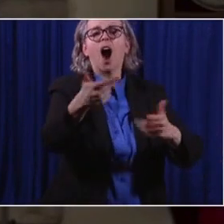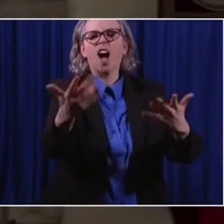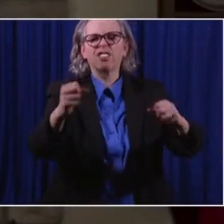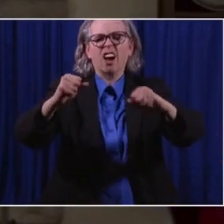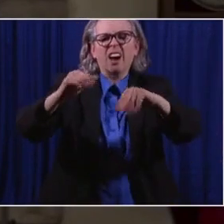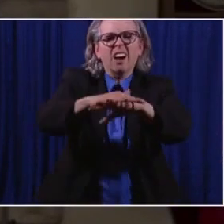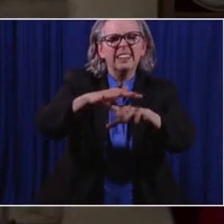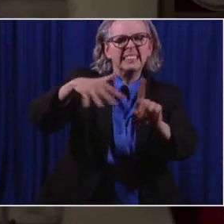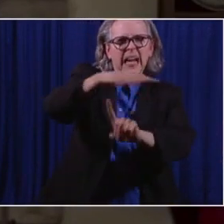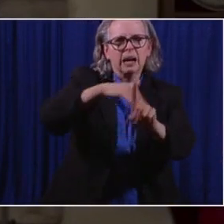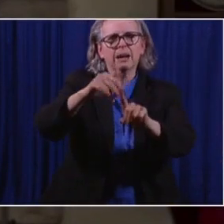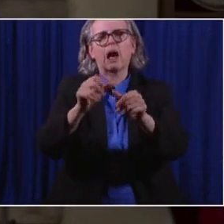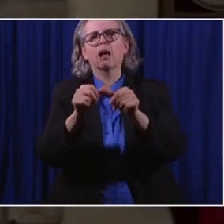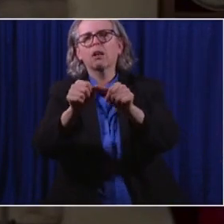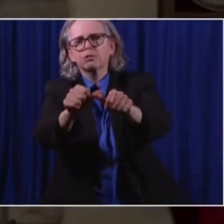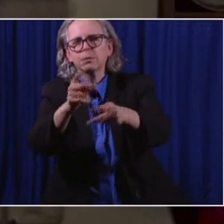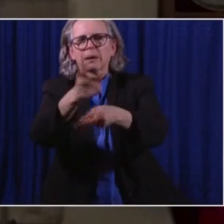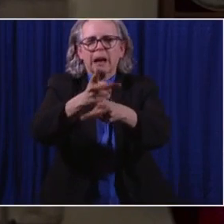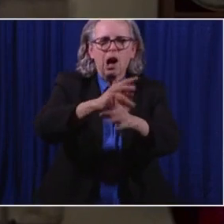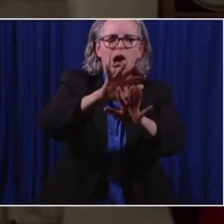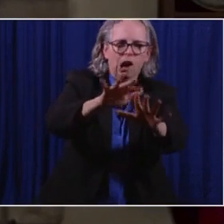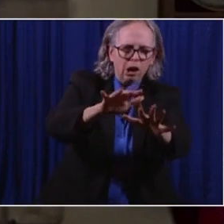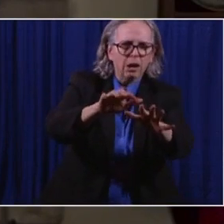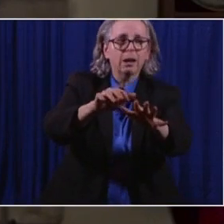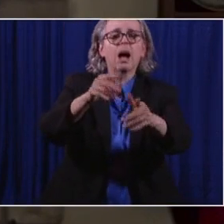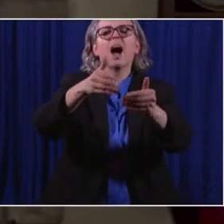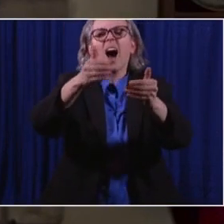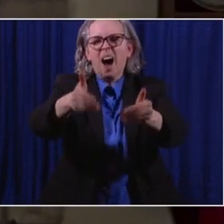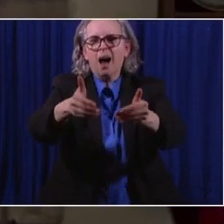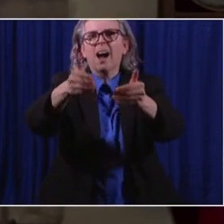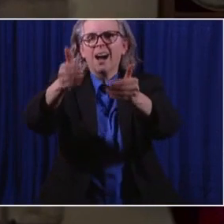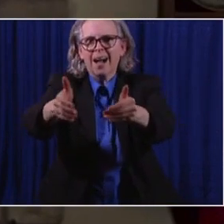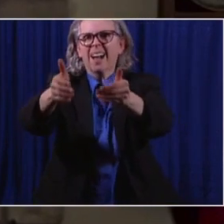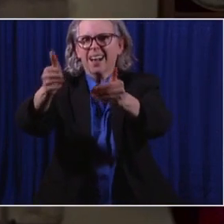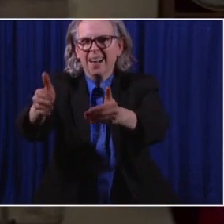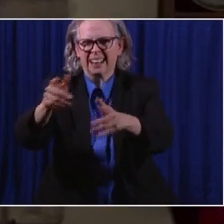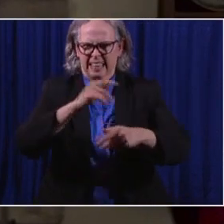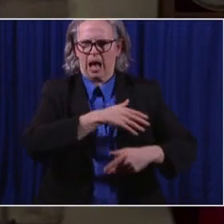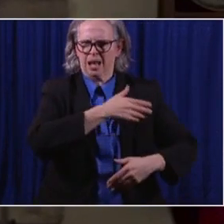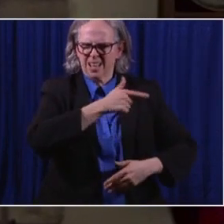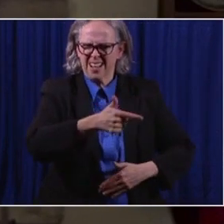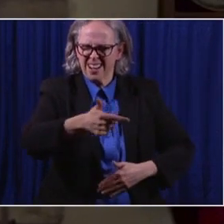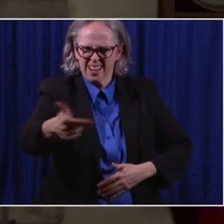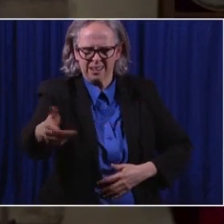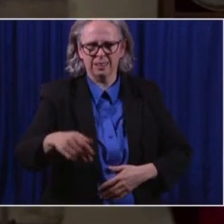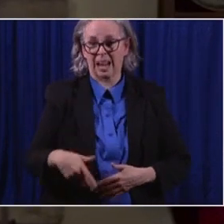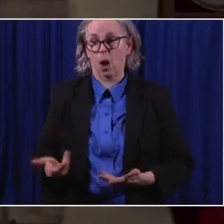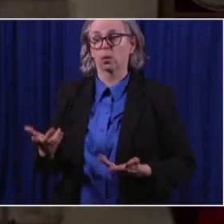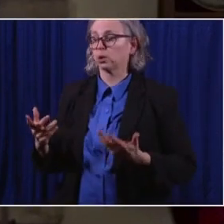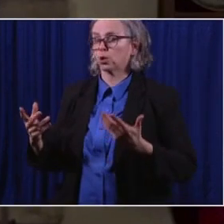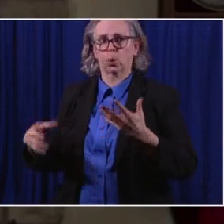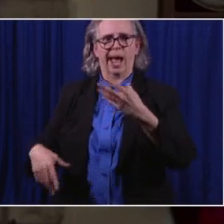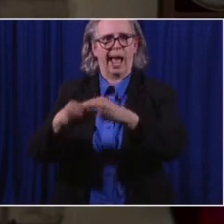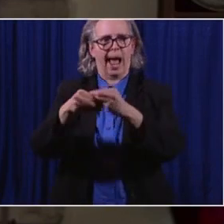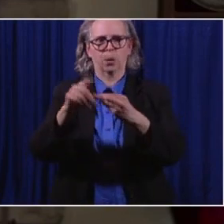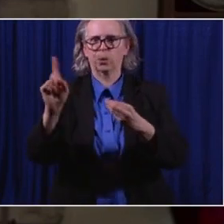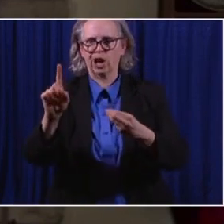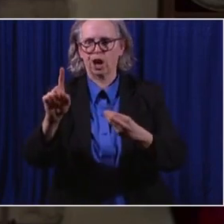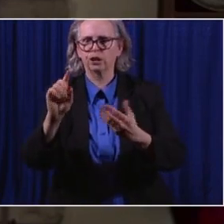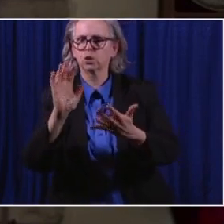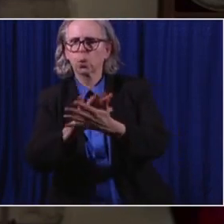So, I don't know a date, but, it would not surprise me if we're, significantly into March before they get